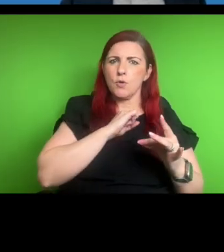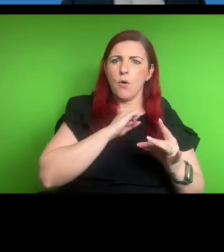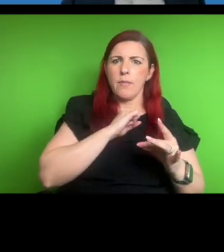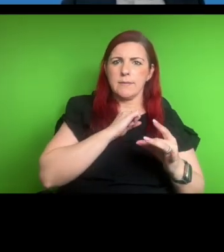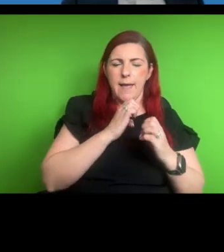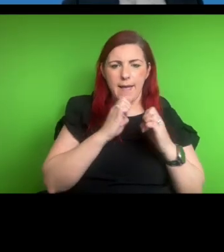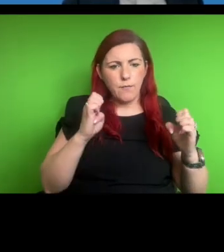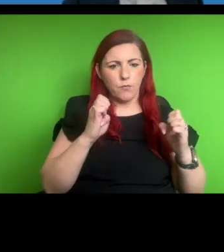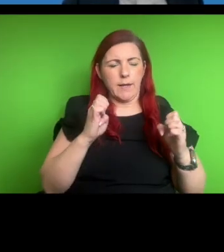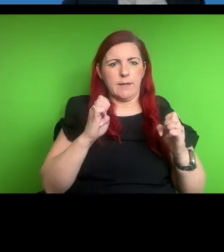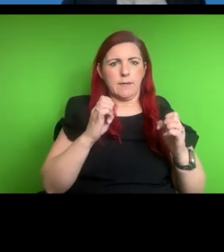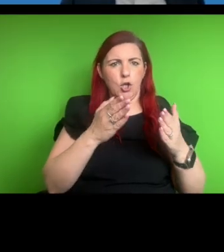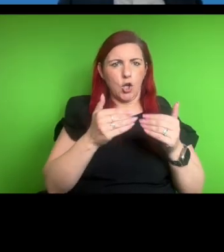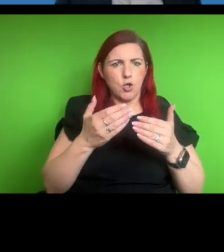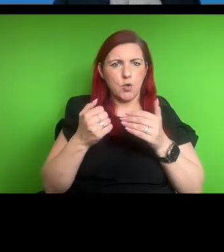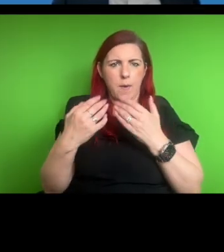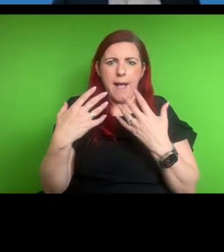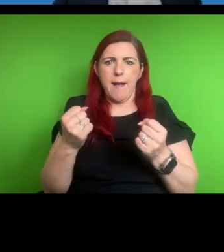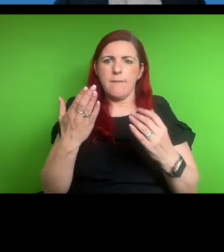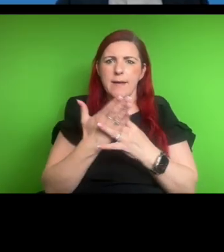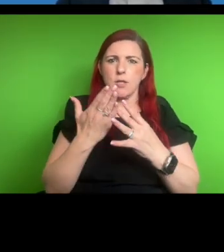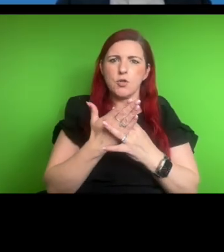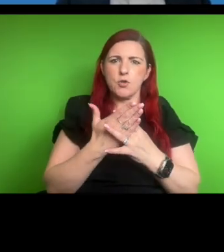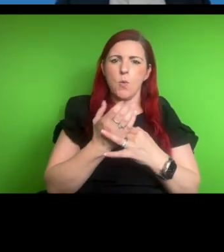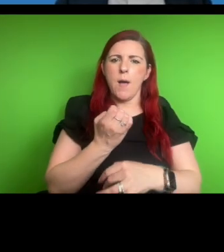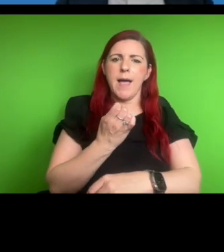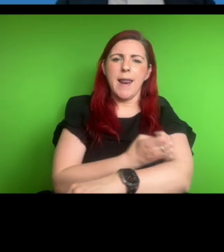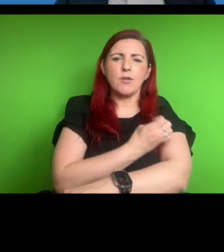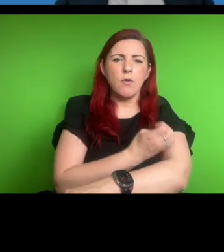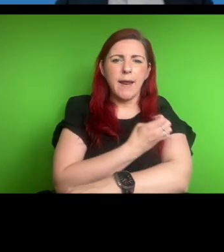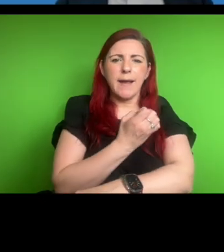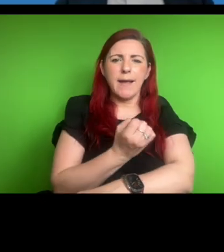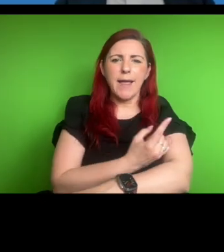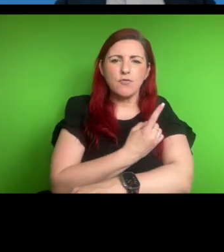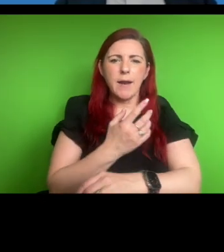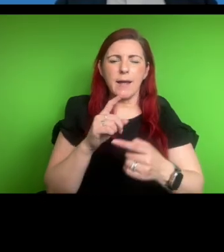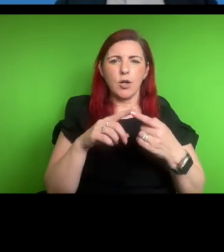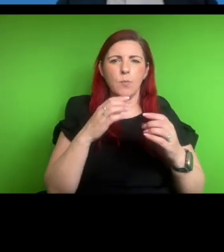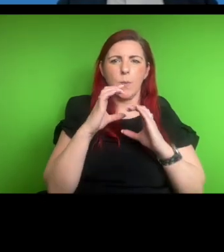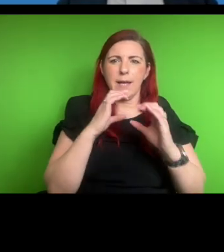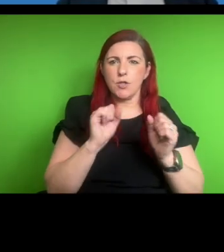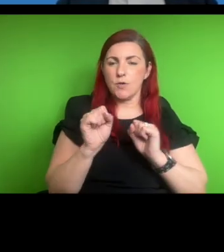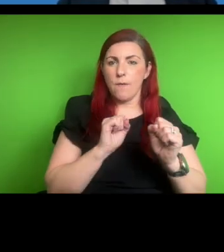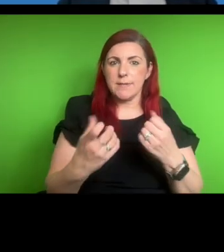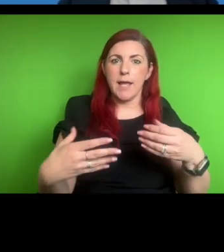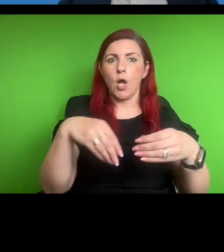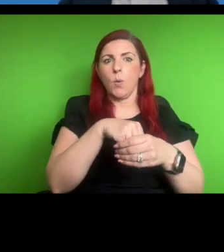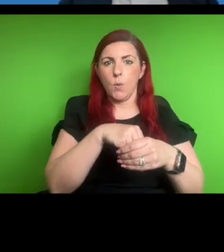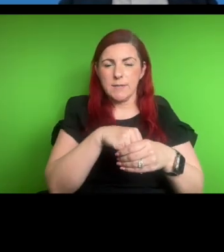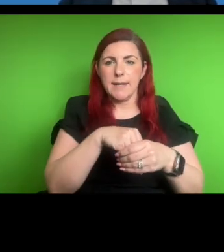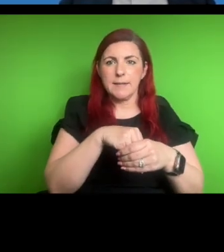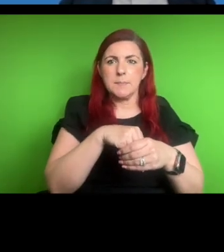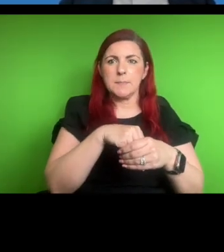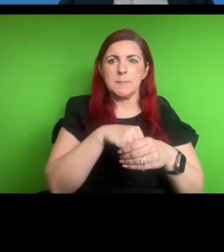to electronic communication services, including consumers with disabilities, and